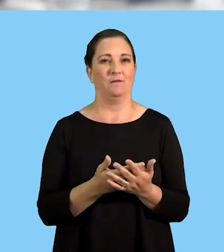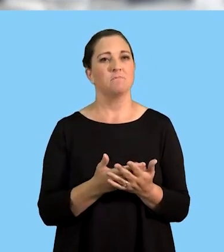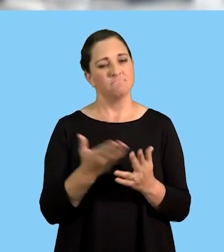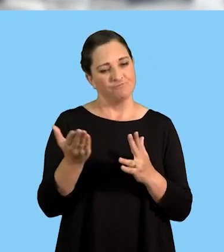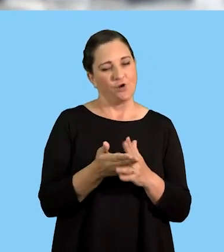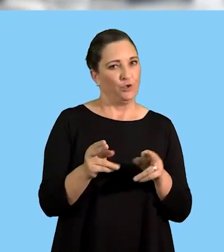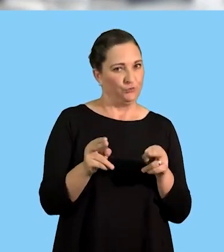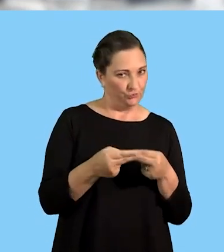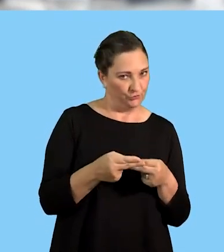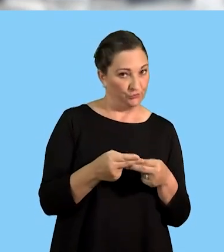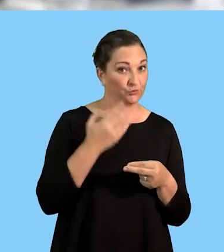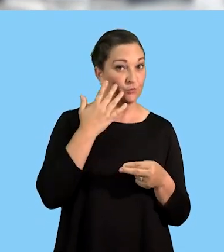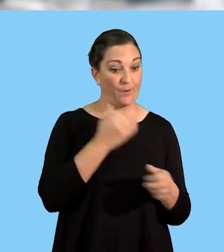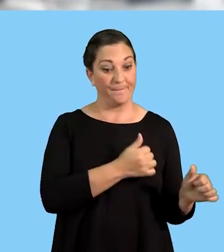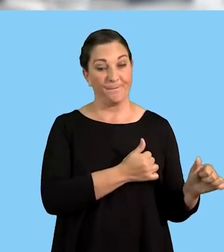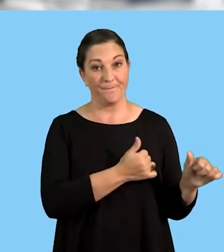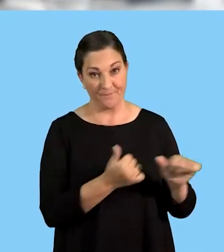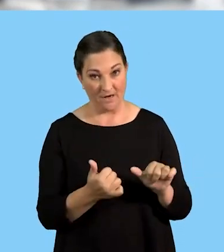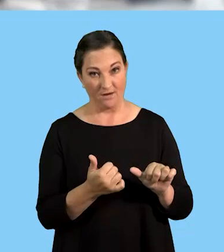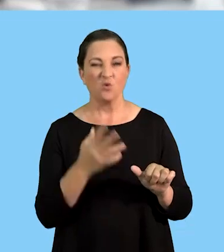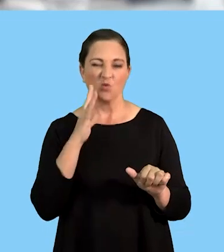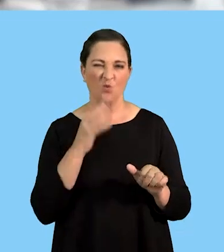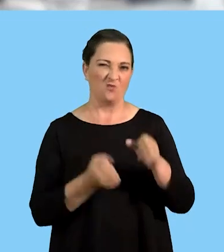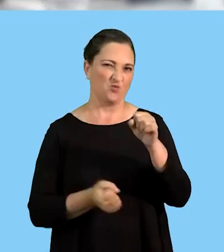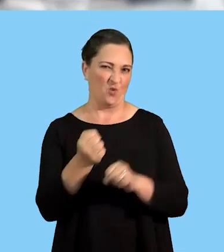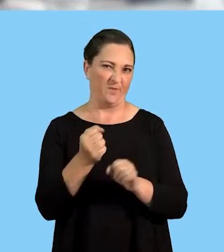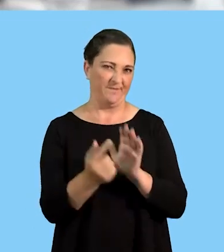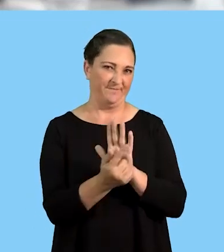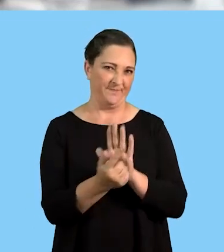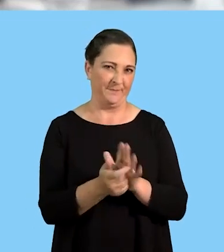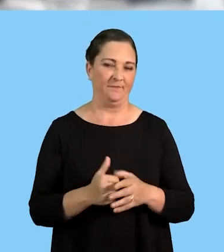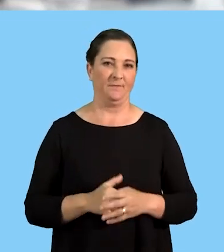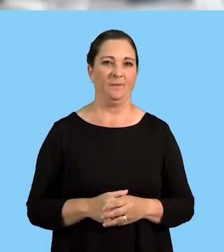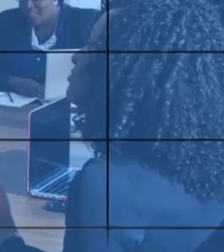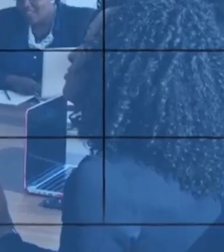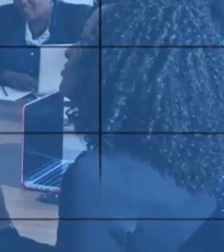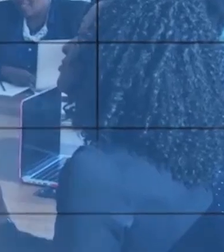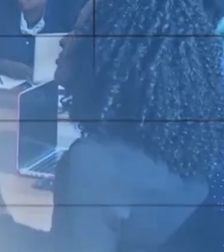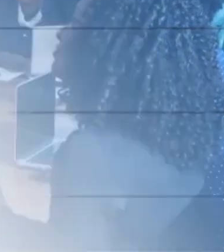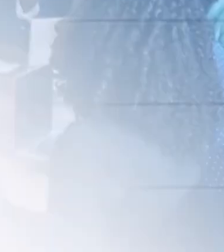take a short break and we'll come back to wrap up our lesson.